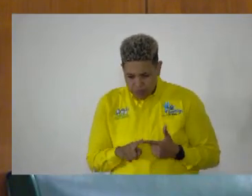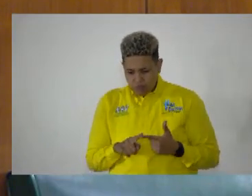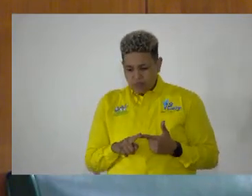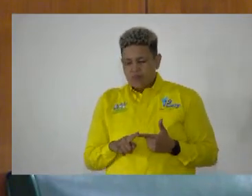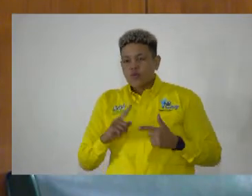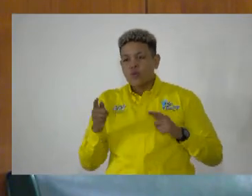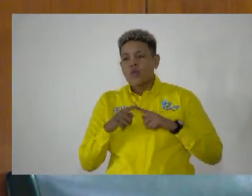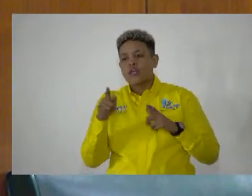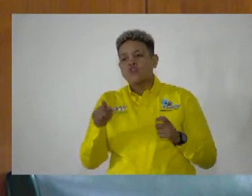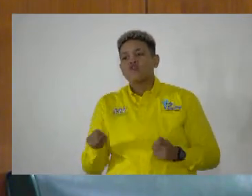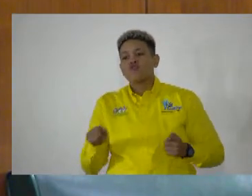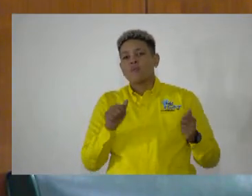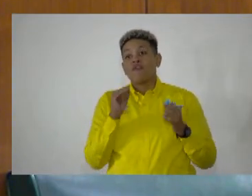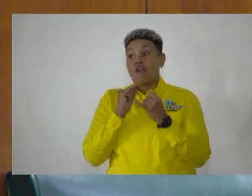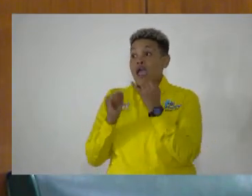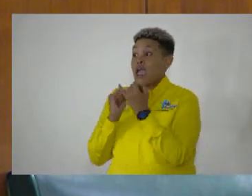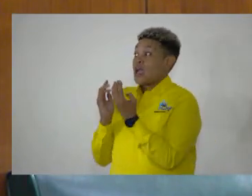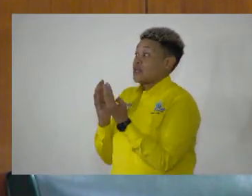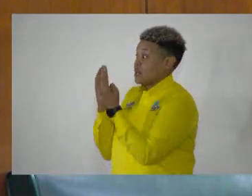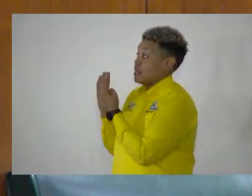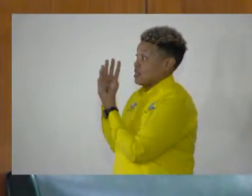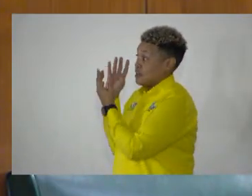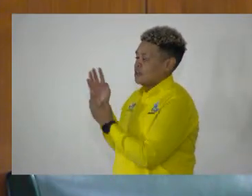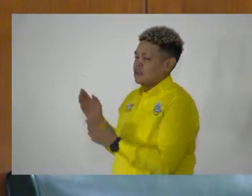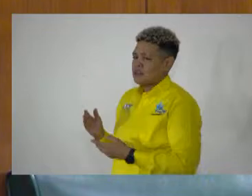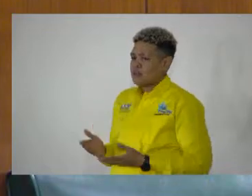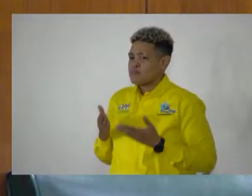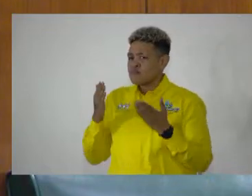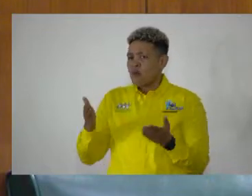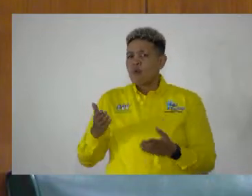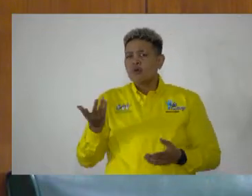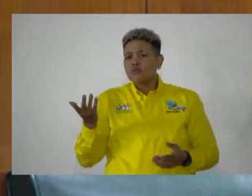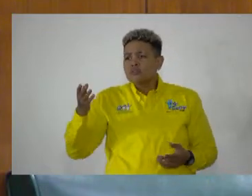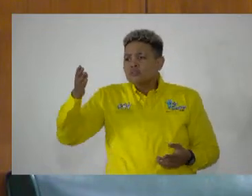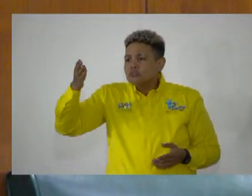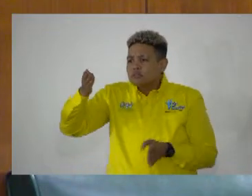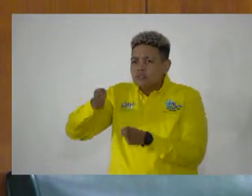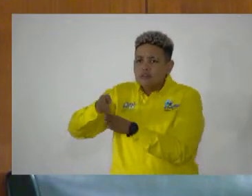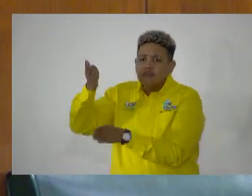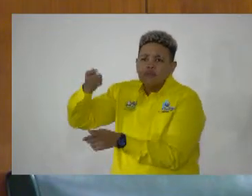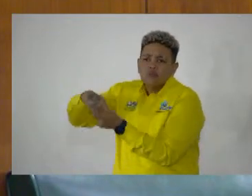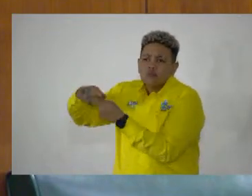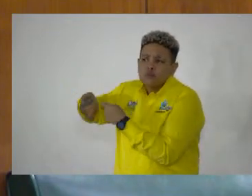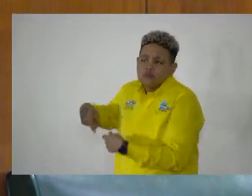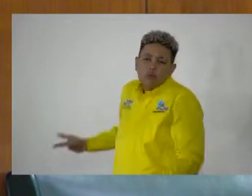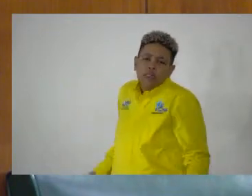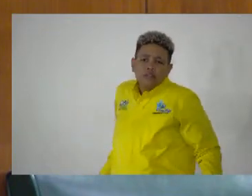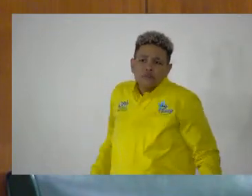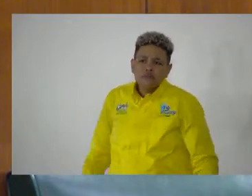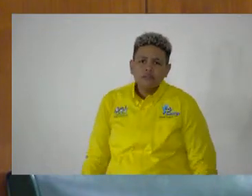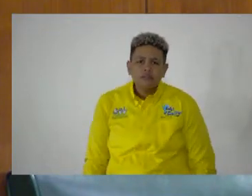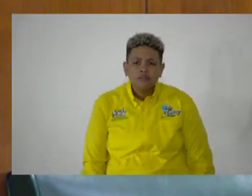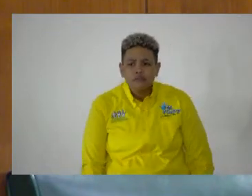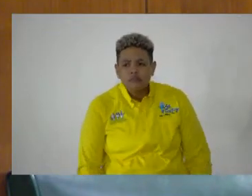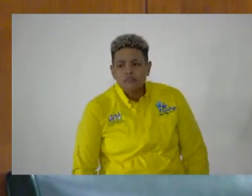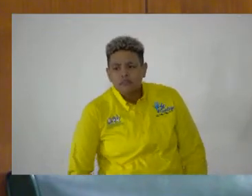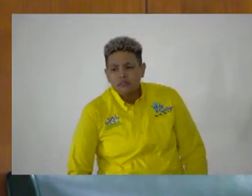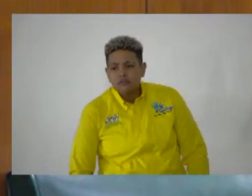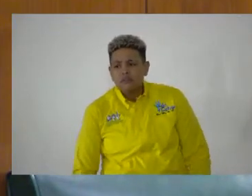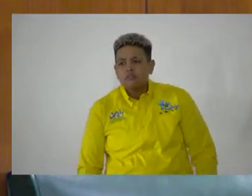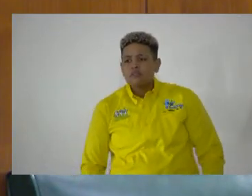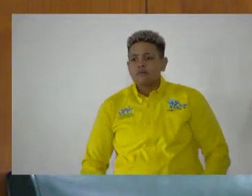when you remove the zinc fences, what are you proposing, or what are you proposing MPs should do? Because block and